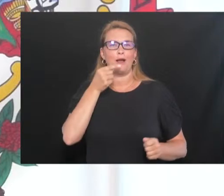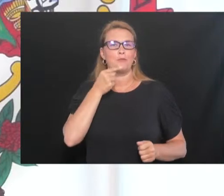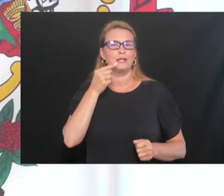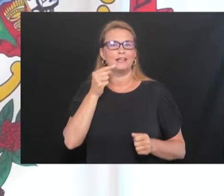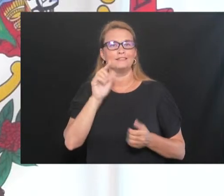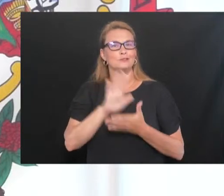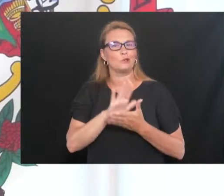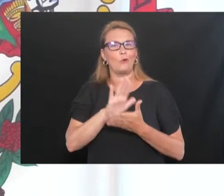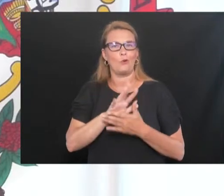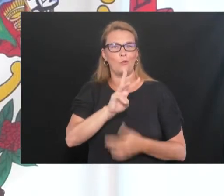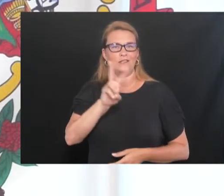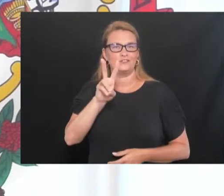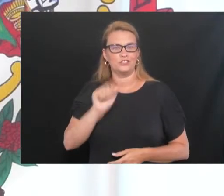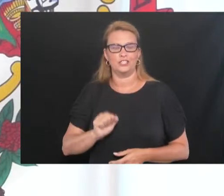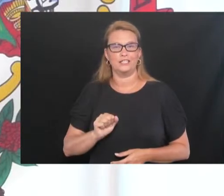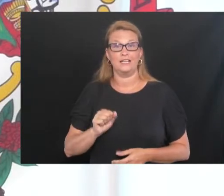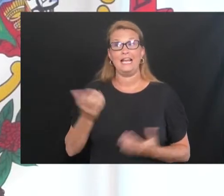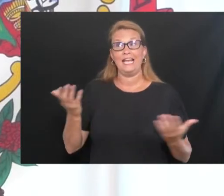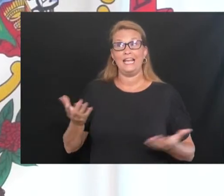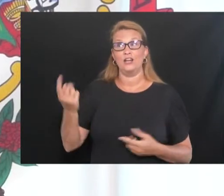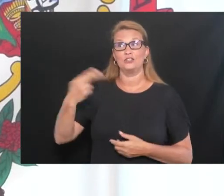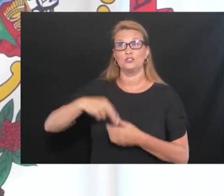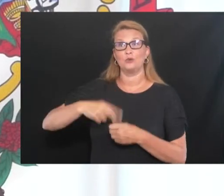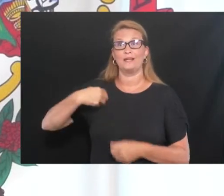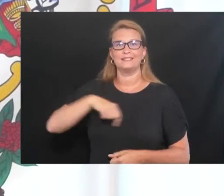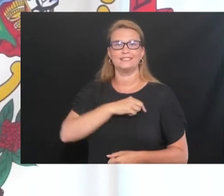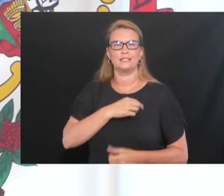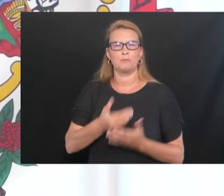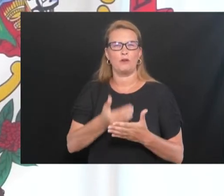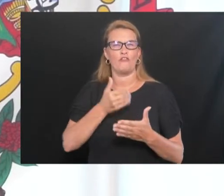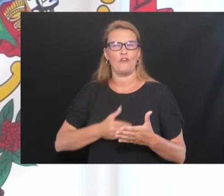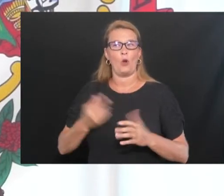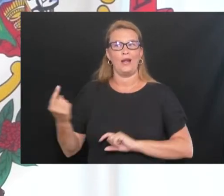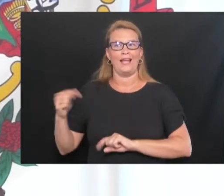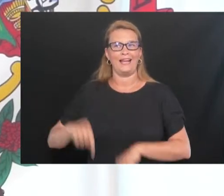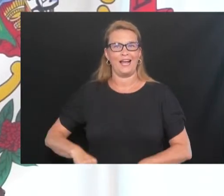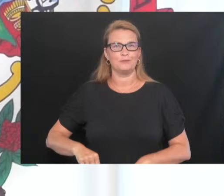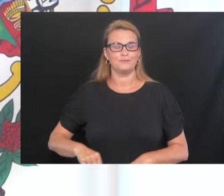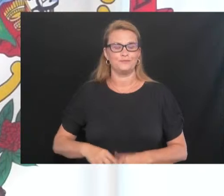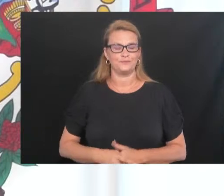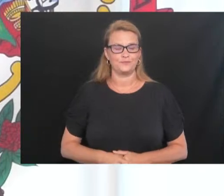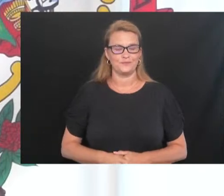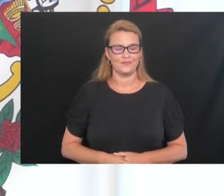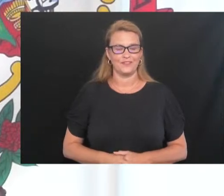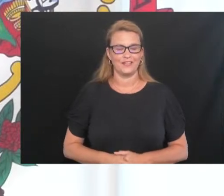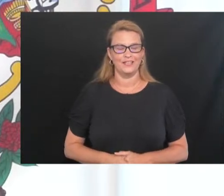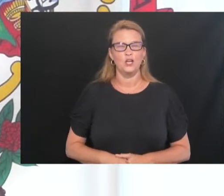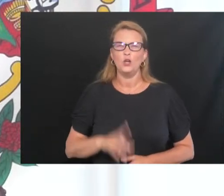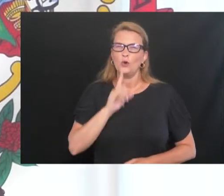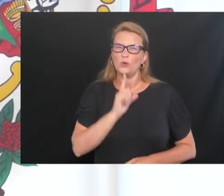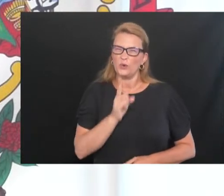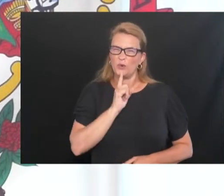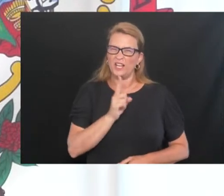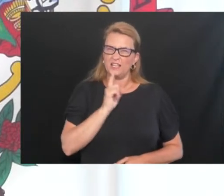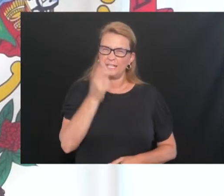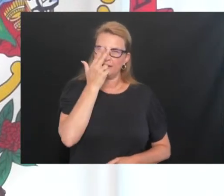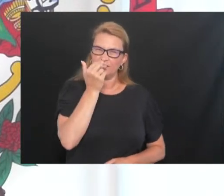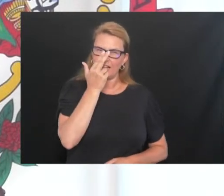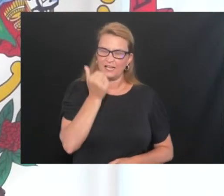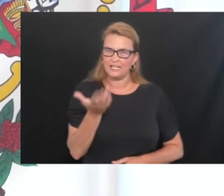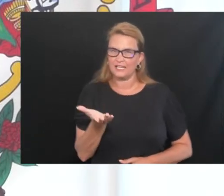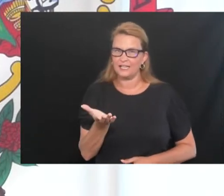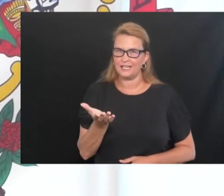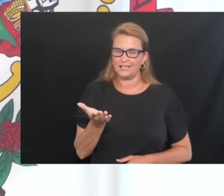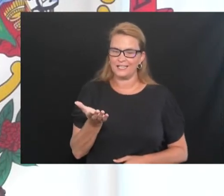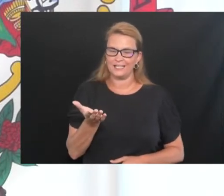West Virginia. And John is with us, but before John comes on, I just say this. You know what is really odd? Now, this is odd. you